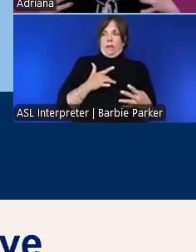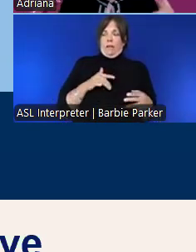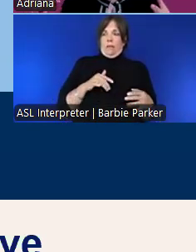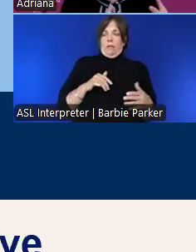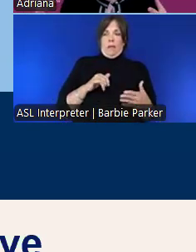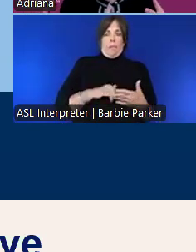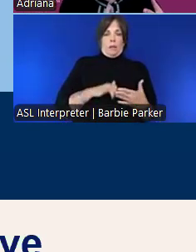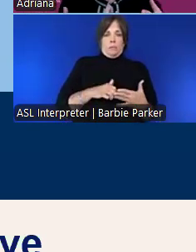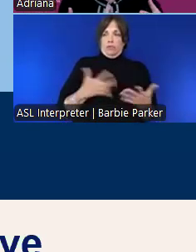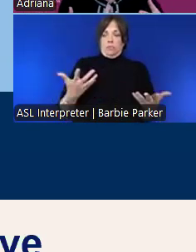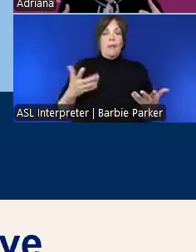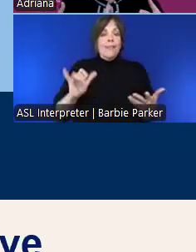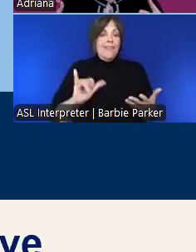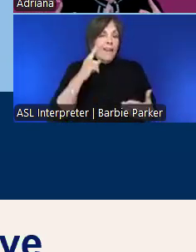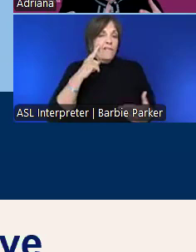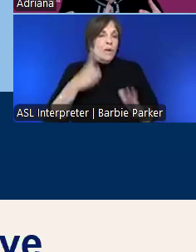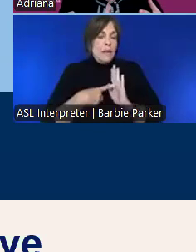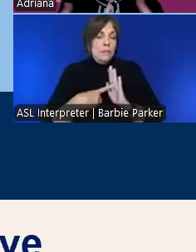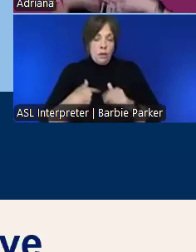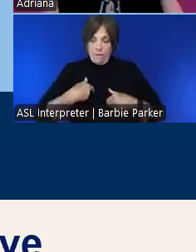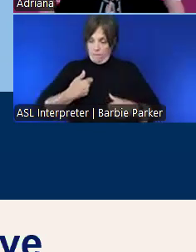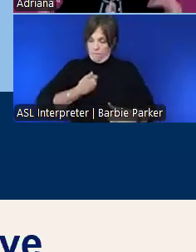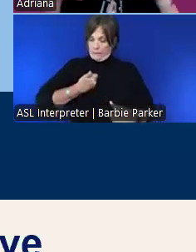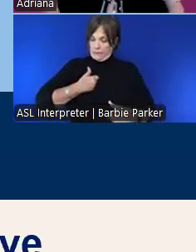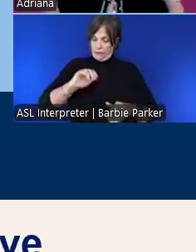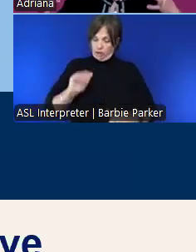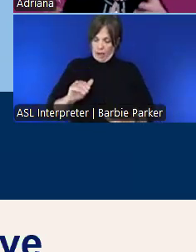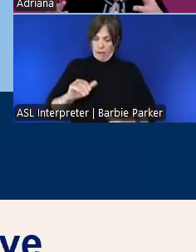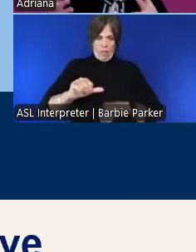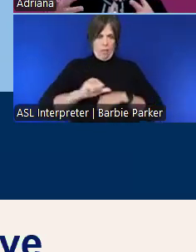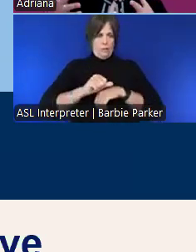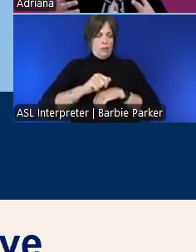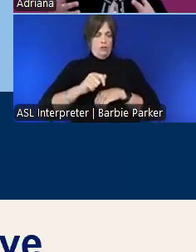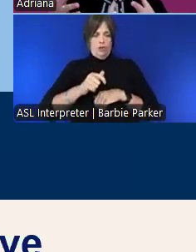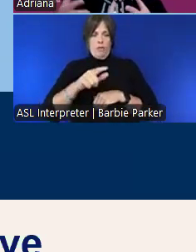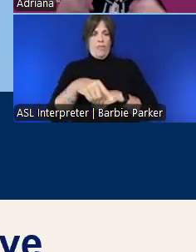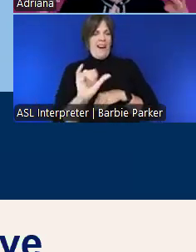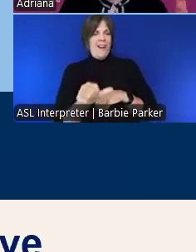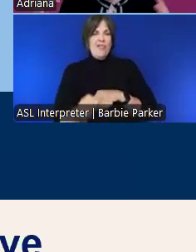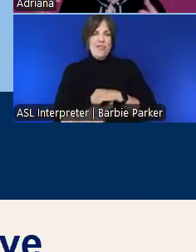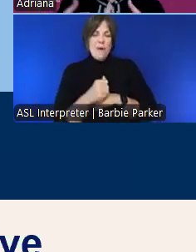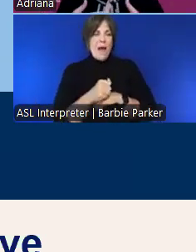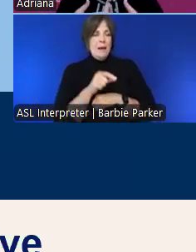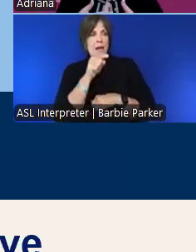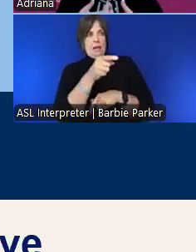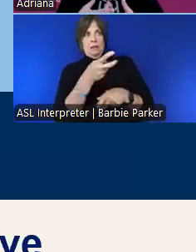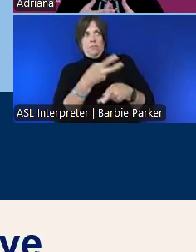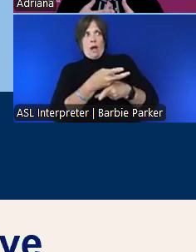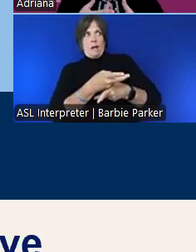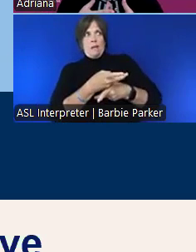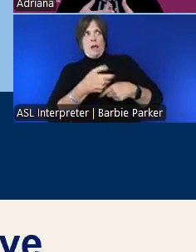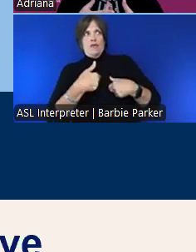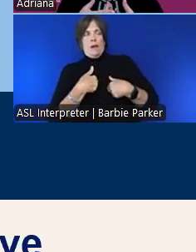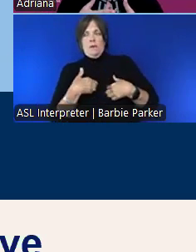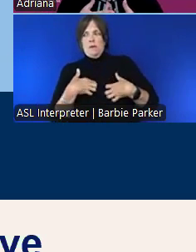are a child and the, you know, the danger or the threat is a caregiver, you maybe